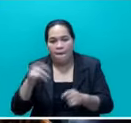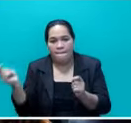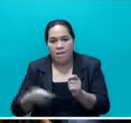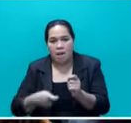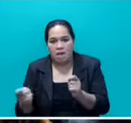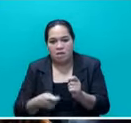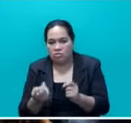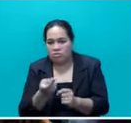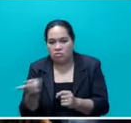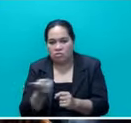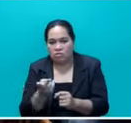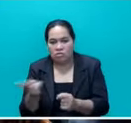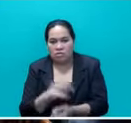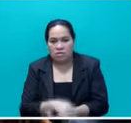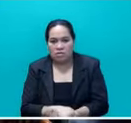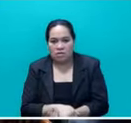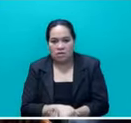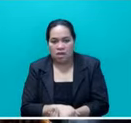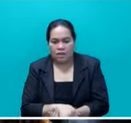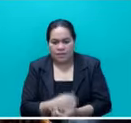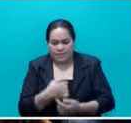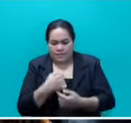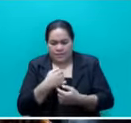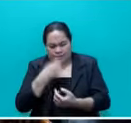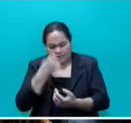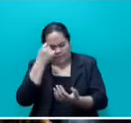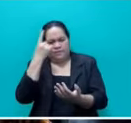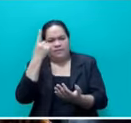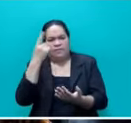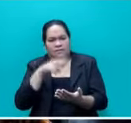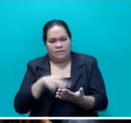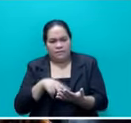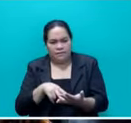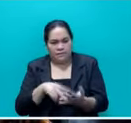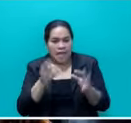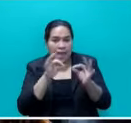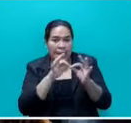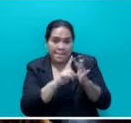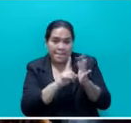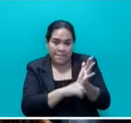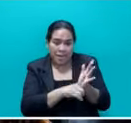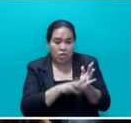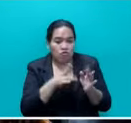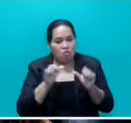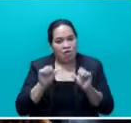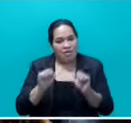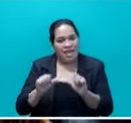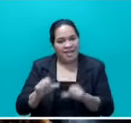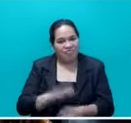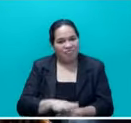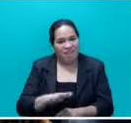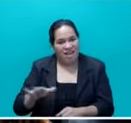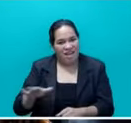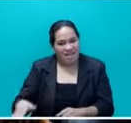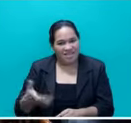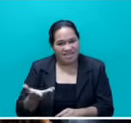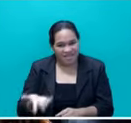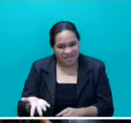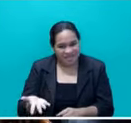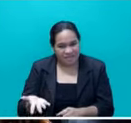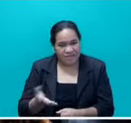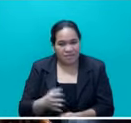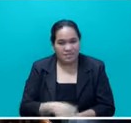over. Now, my understanding of this bill, if anything, is to protect the child. In essence, protects the